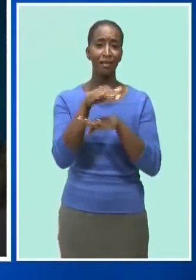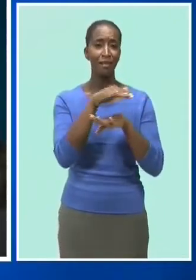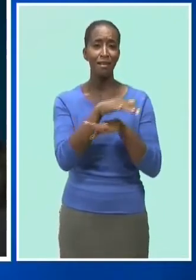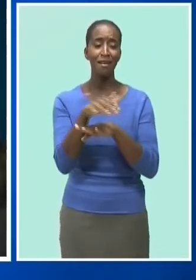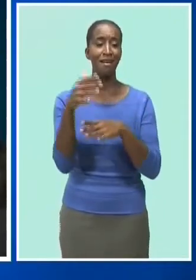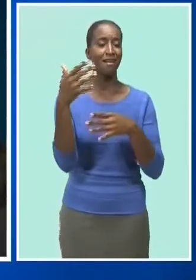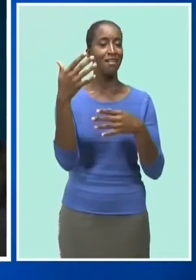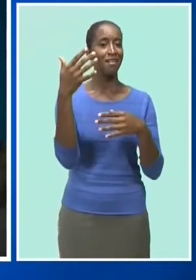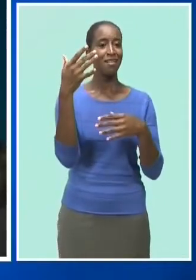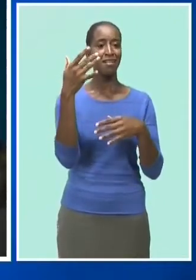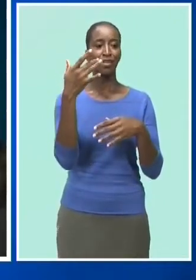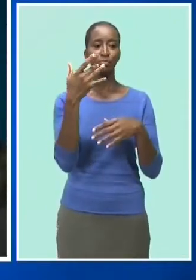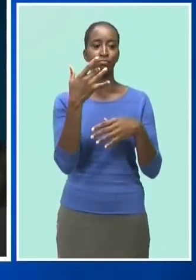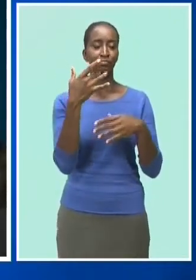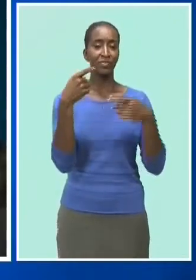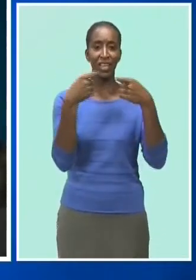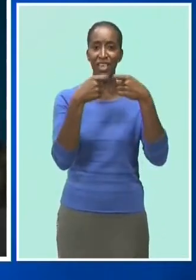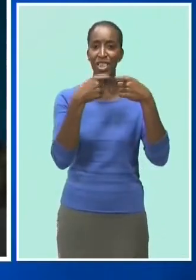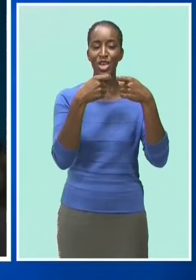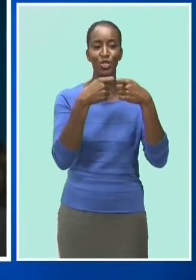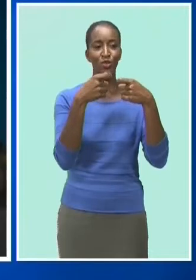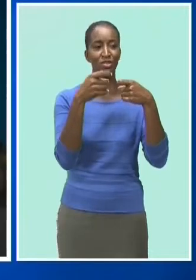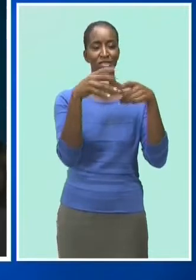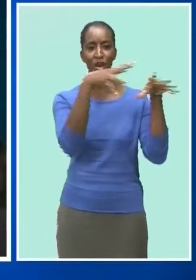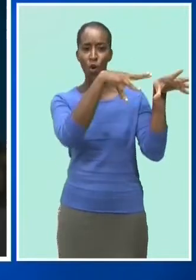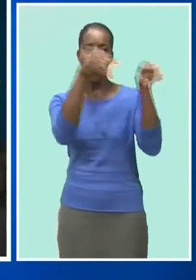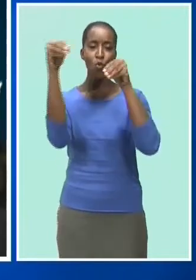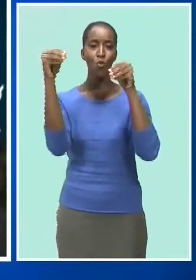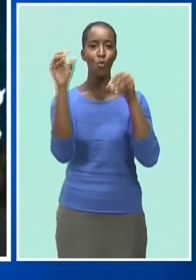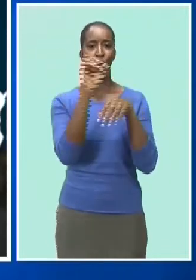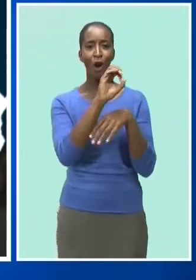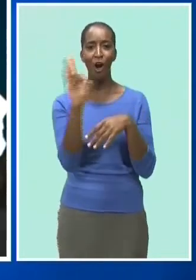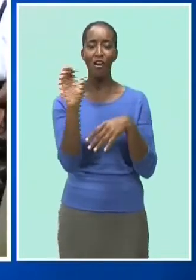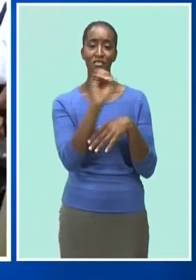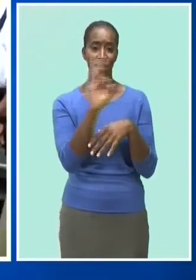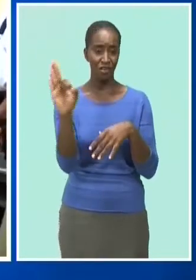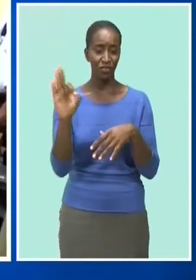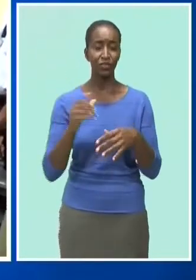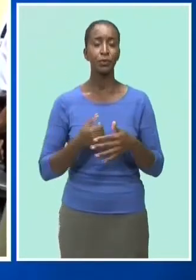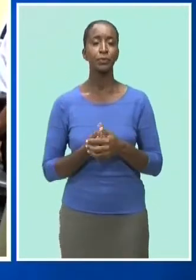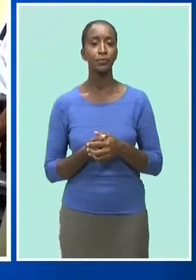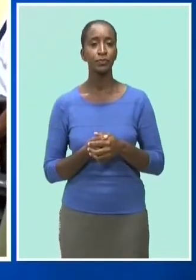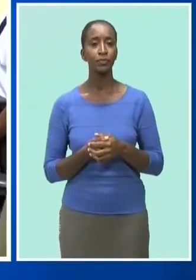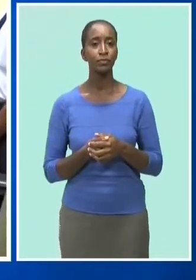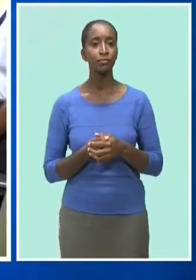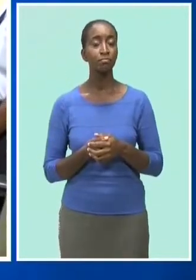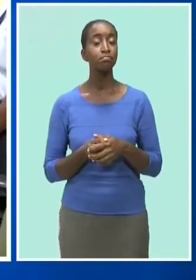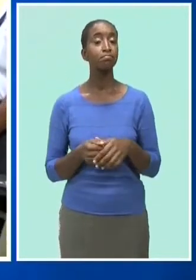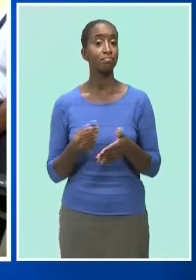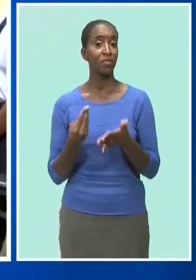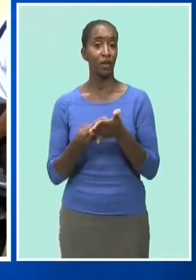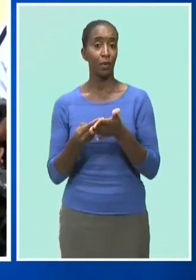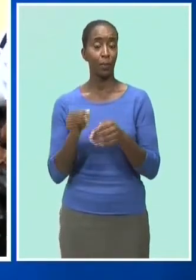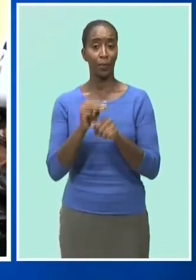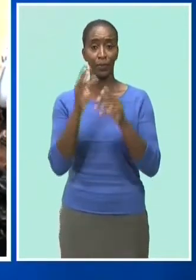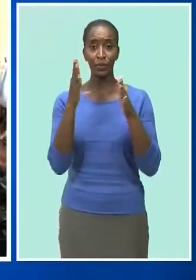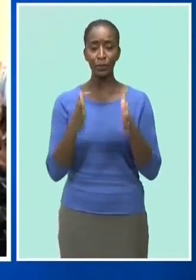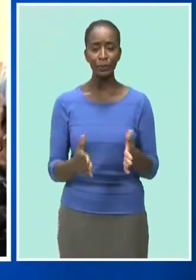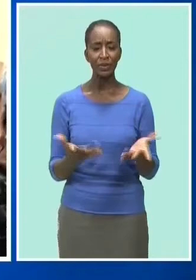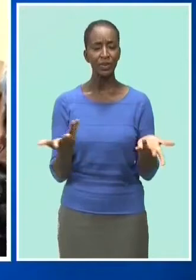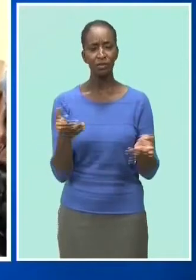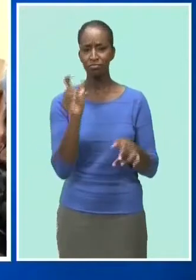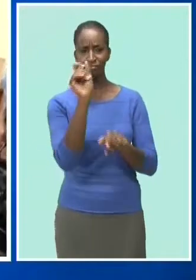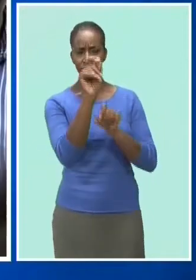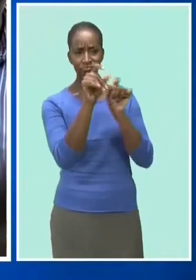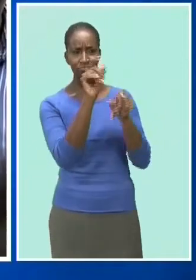little coming from the Prime Minister or the Minister of Works, who has responsibility for BPL, the Finance Minister was asked about the silence of the nation's